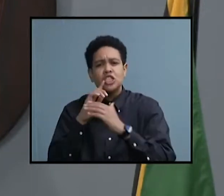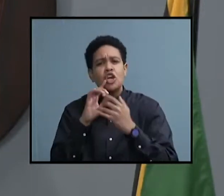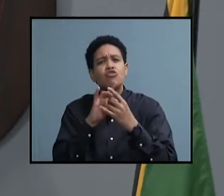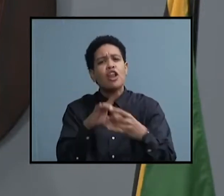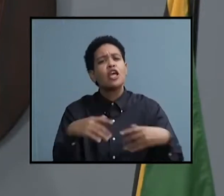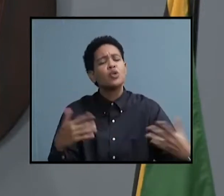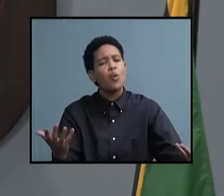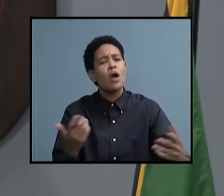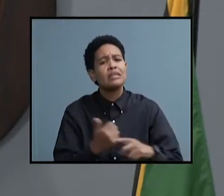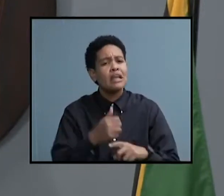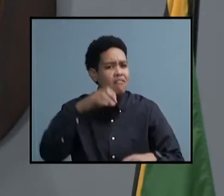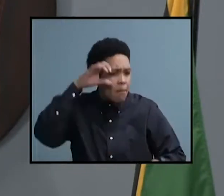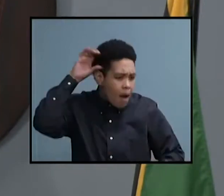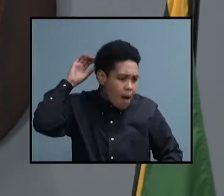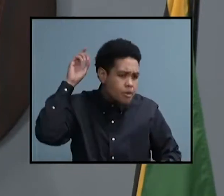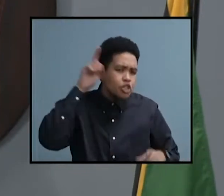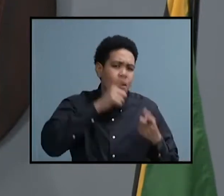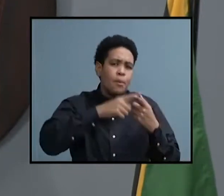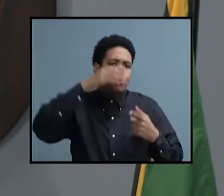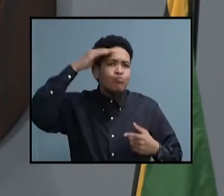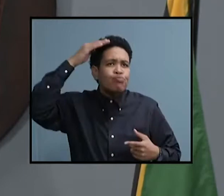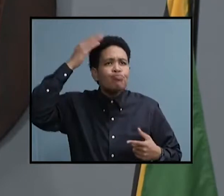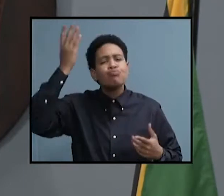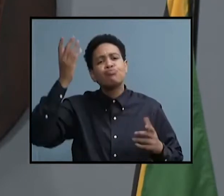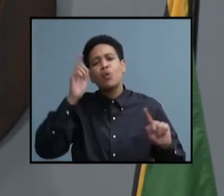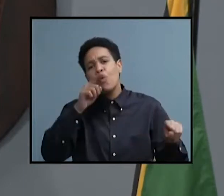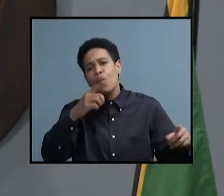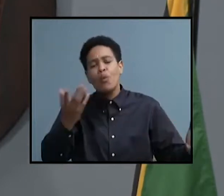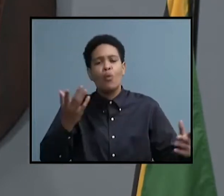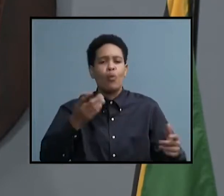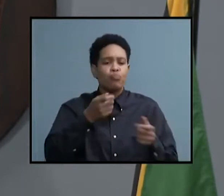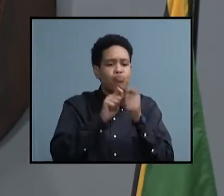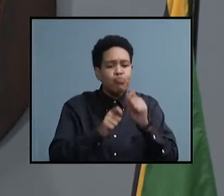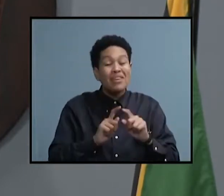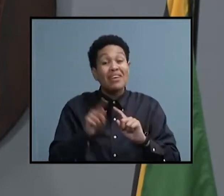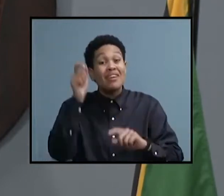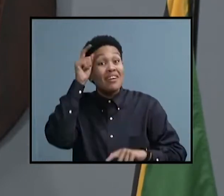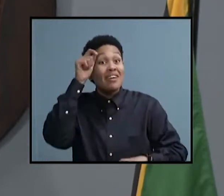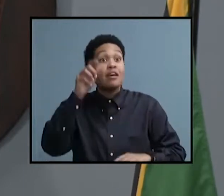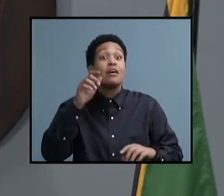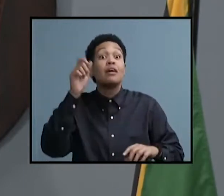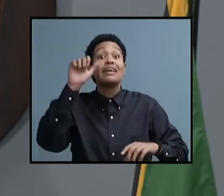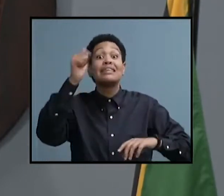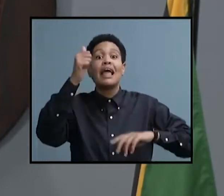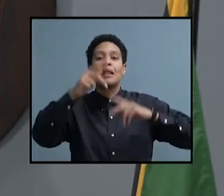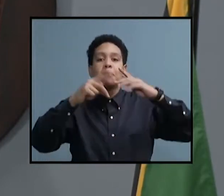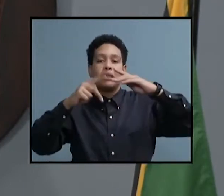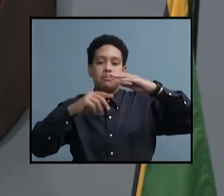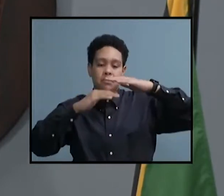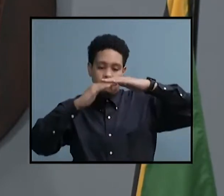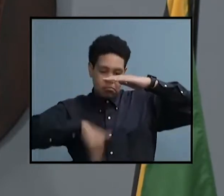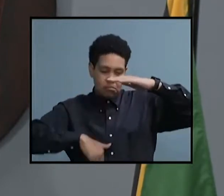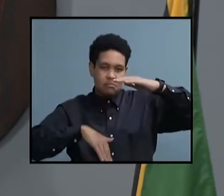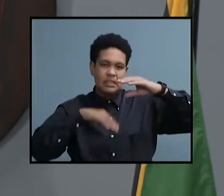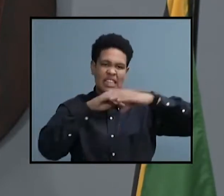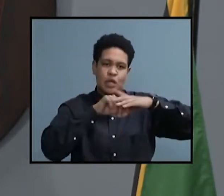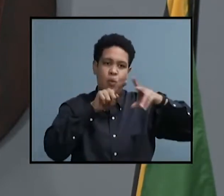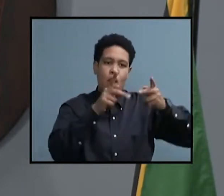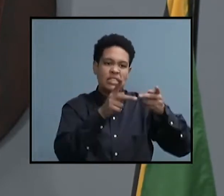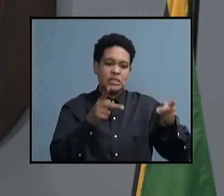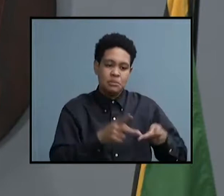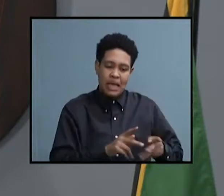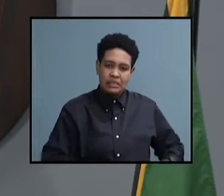to barbershops and hair salons remain. That is, no more than 10 persons are to be in any one